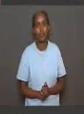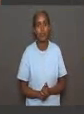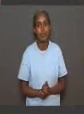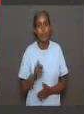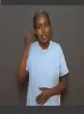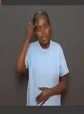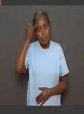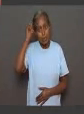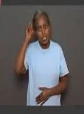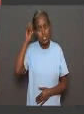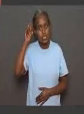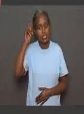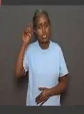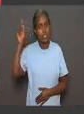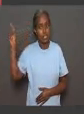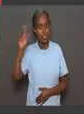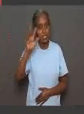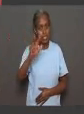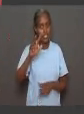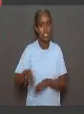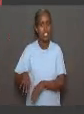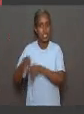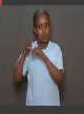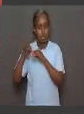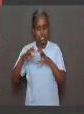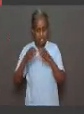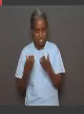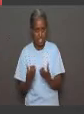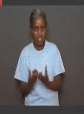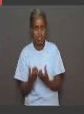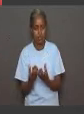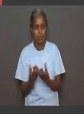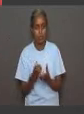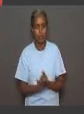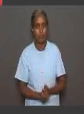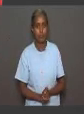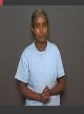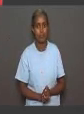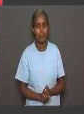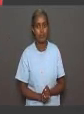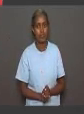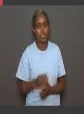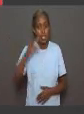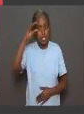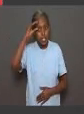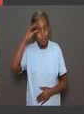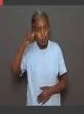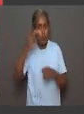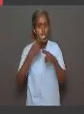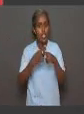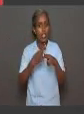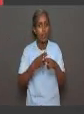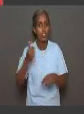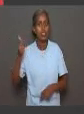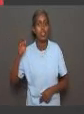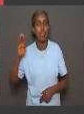Imagine that there are 3 students in a classroom. The boy is named Abel,